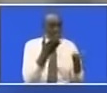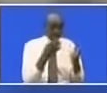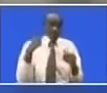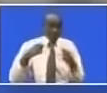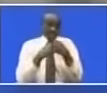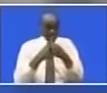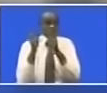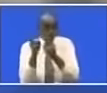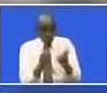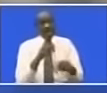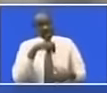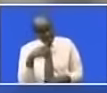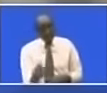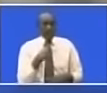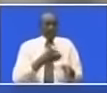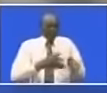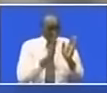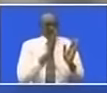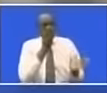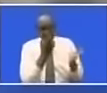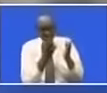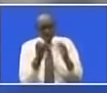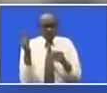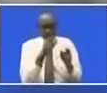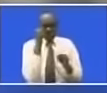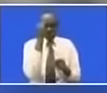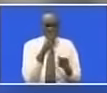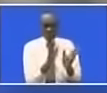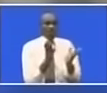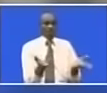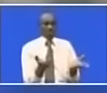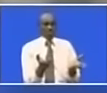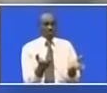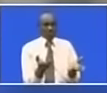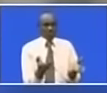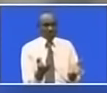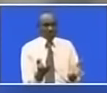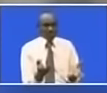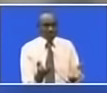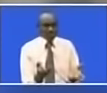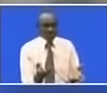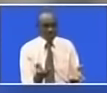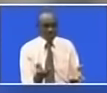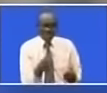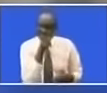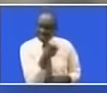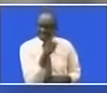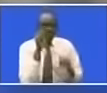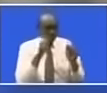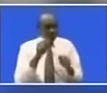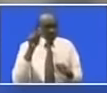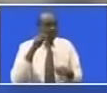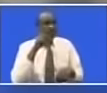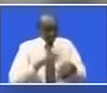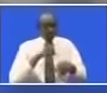challenge and what is fact as being one that's instigated politically? And does this make any, is this something that you consider in your